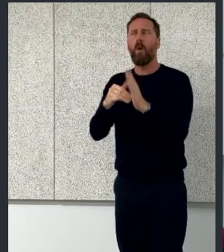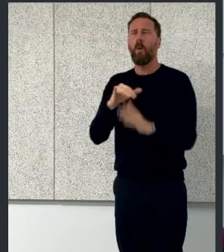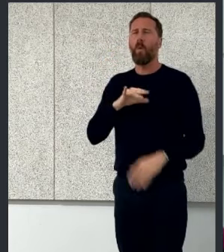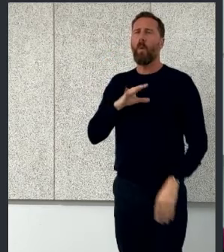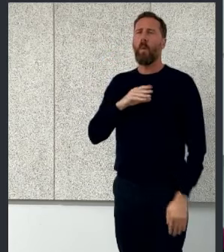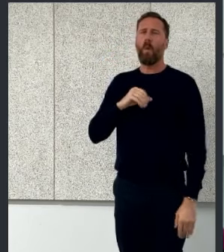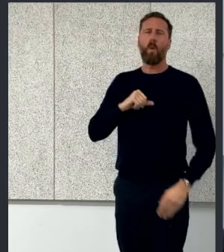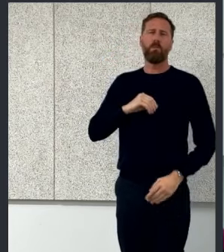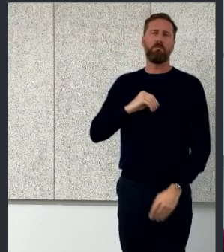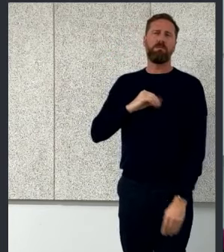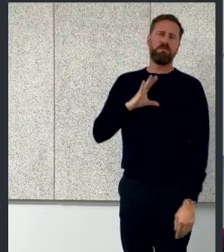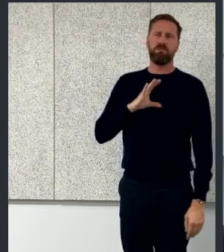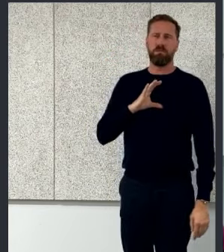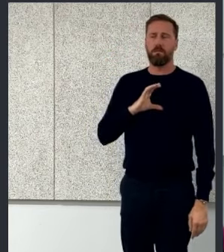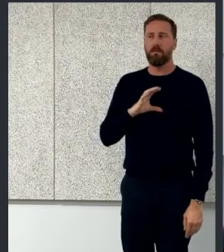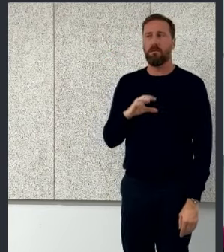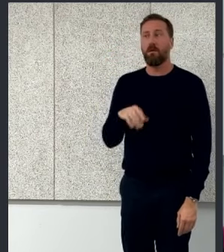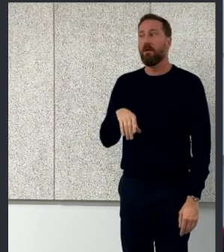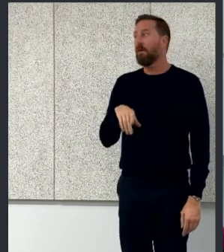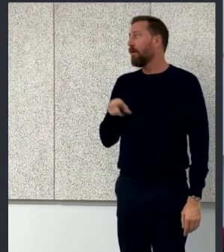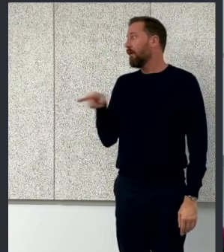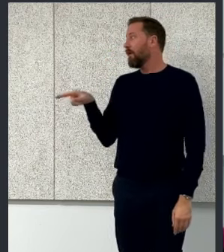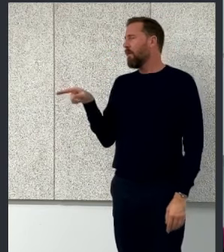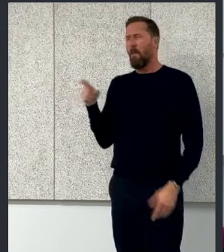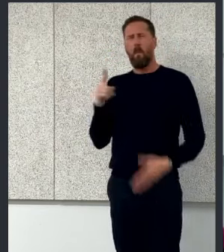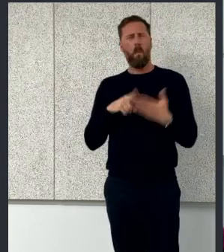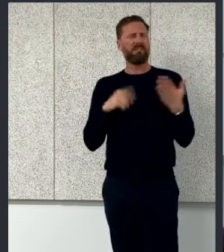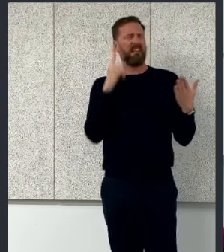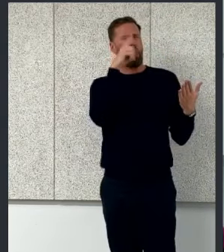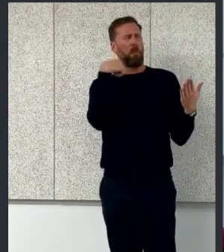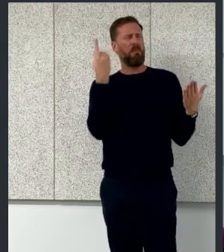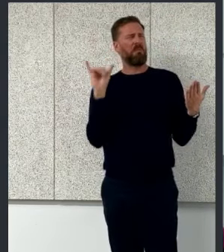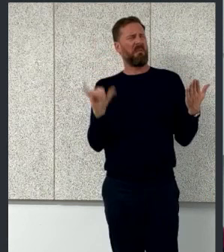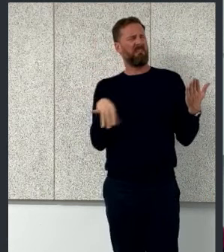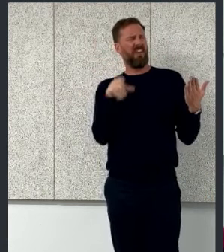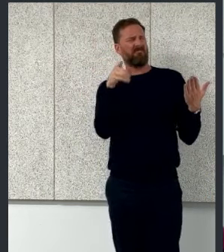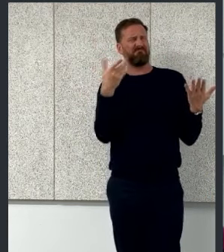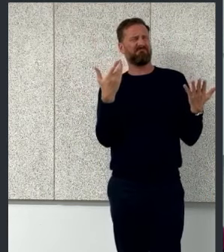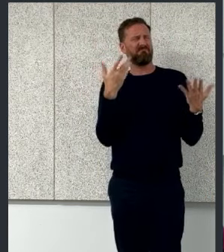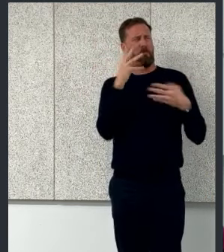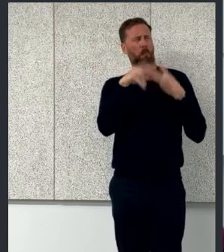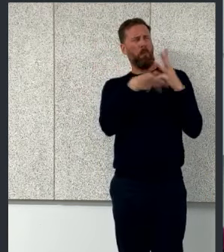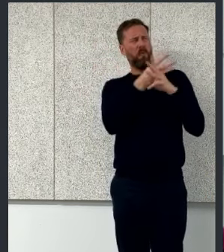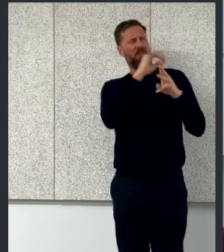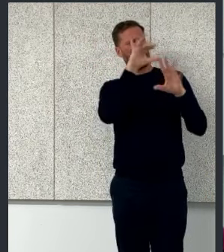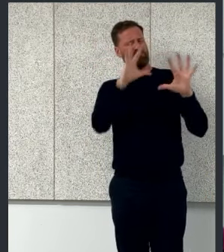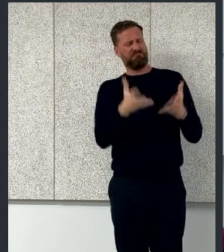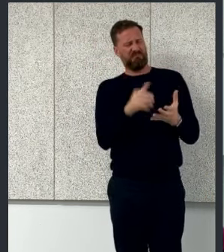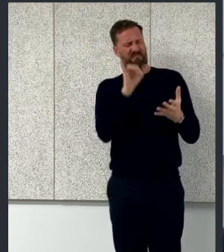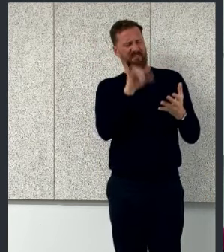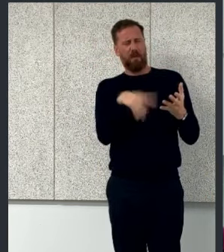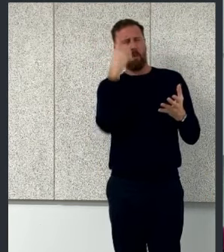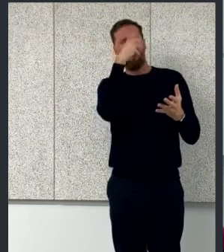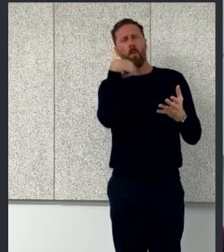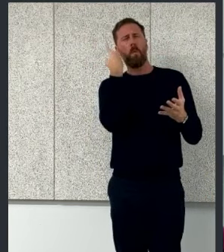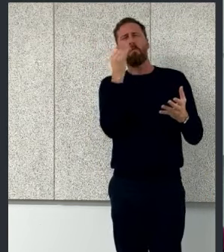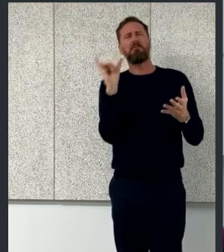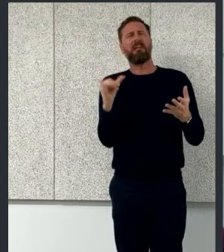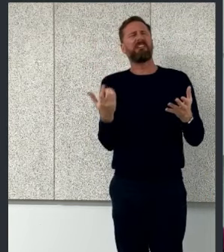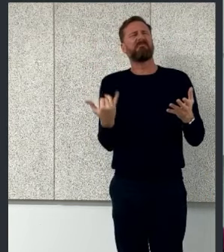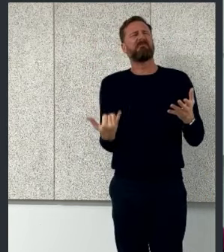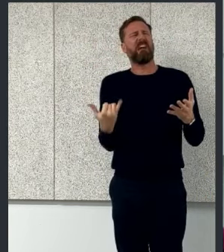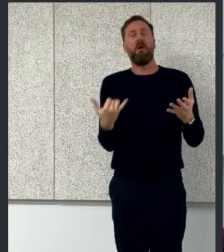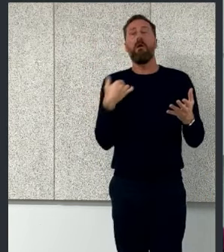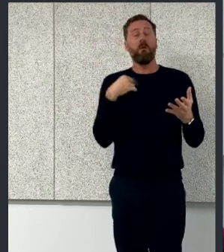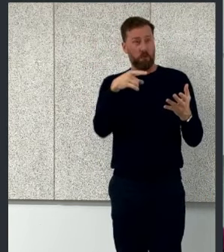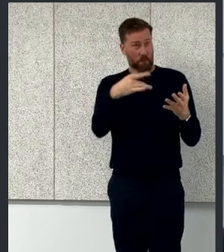that looks like practically? Like, do you feel like it's mostly at the sort of like idea phase right now,